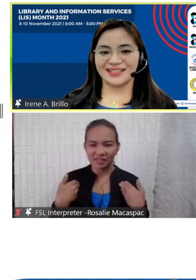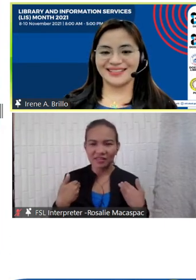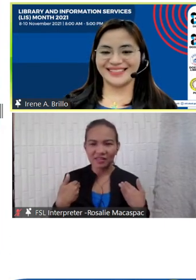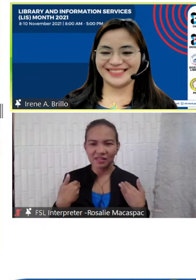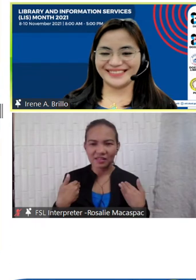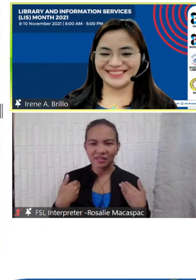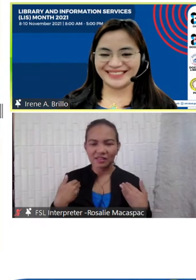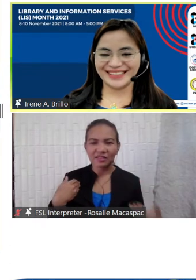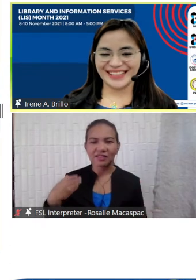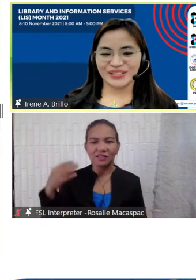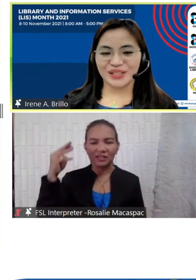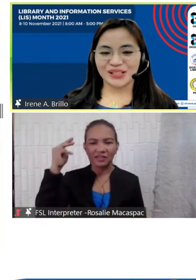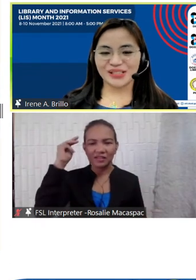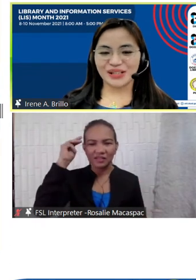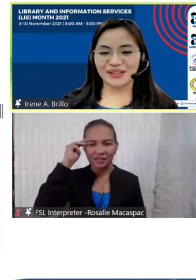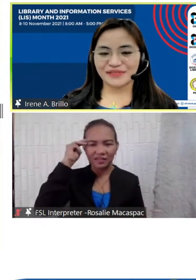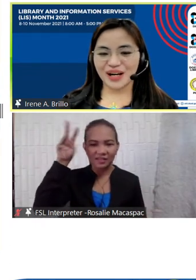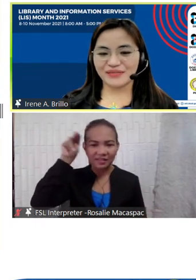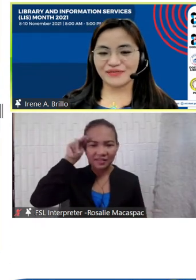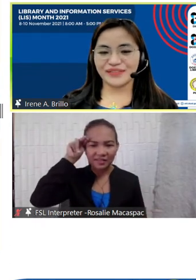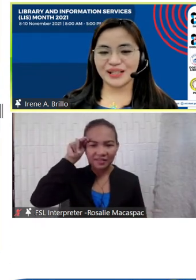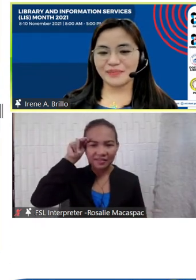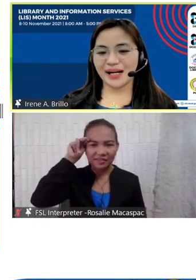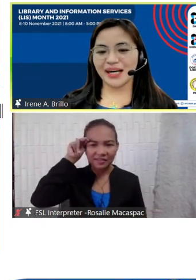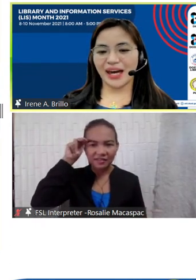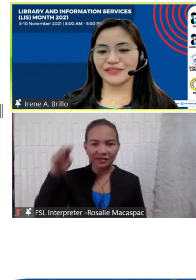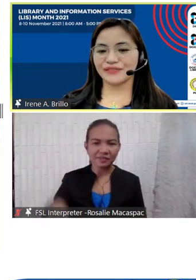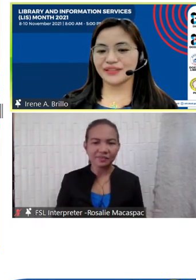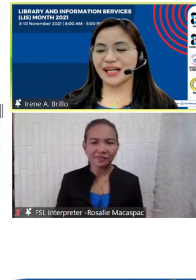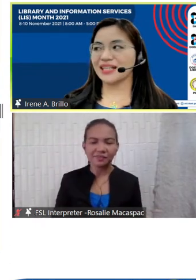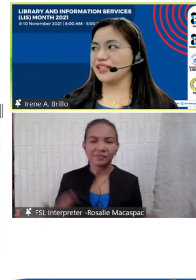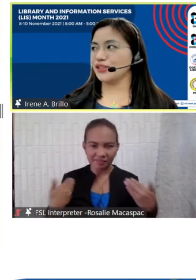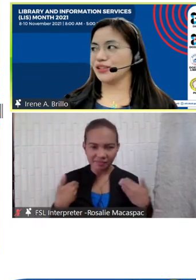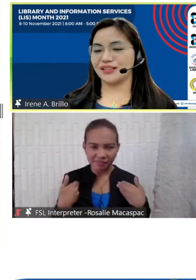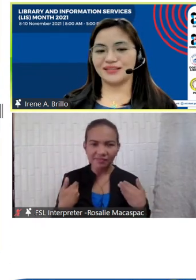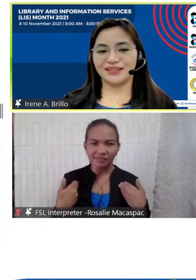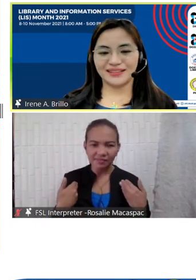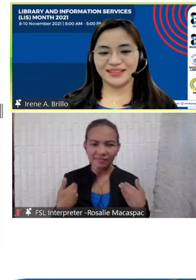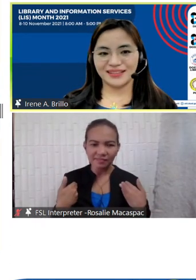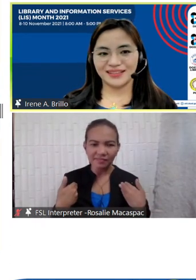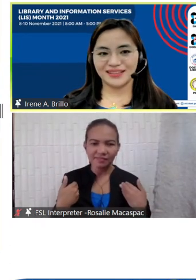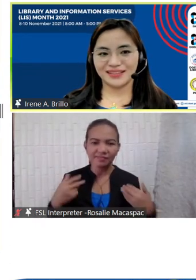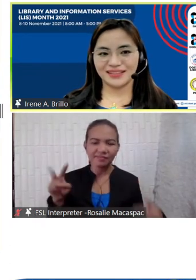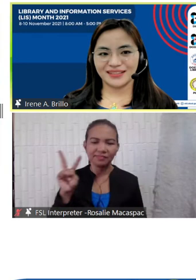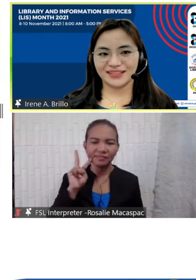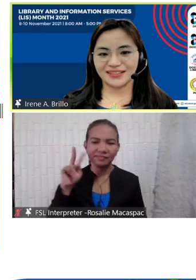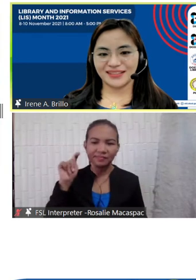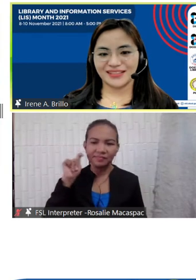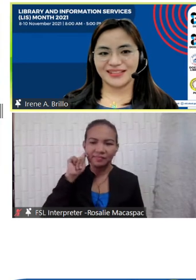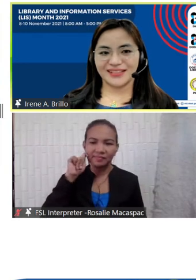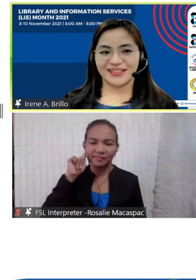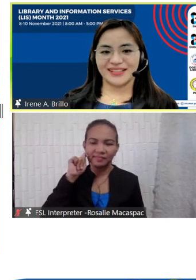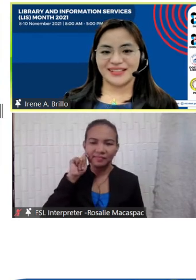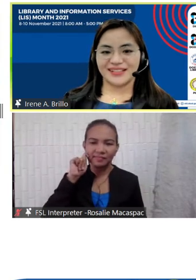Nizal. We also have from Vilma F. Taginod.